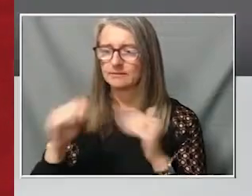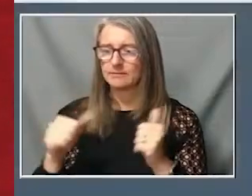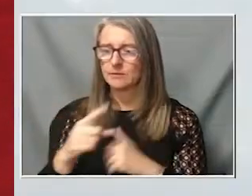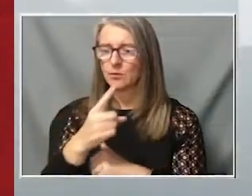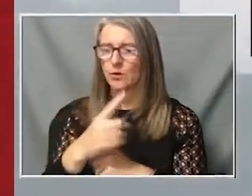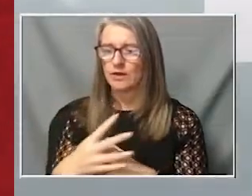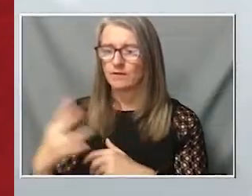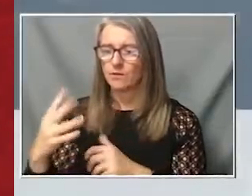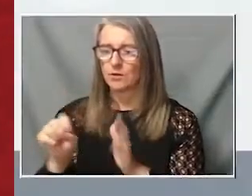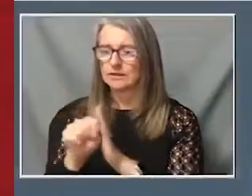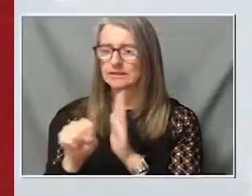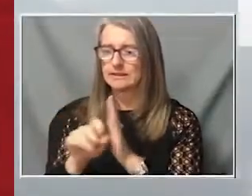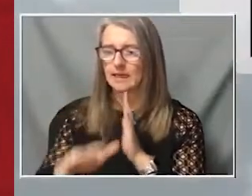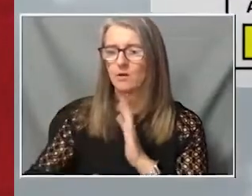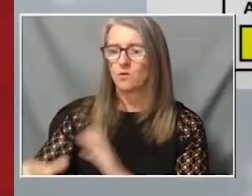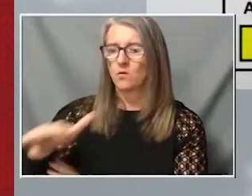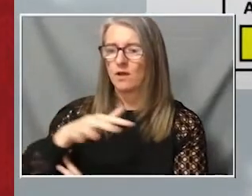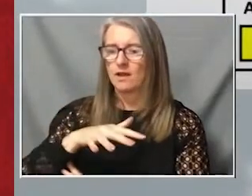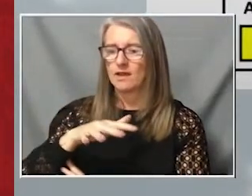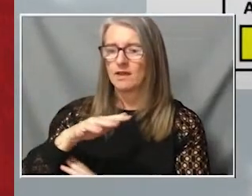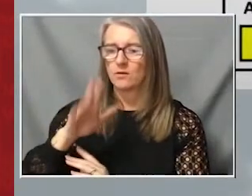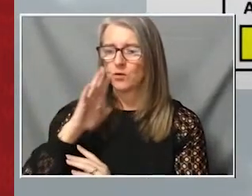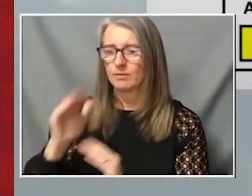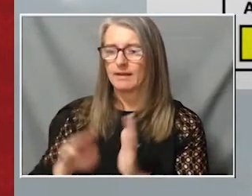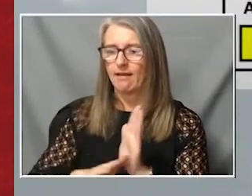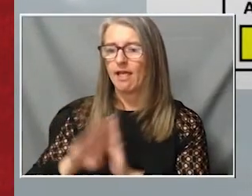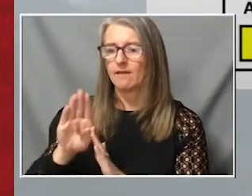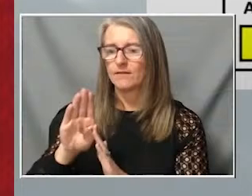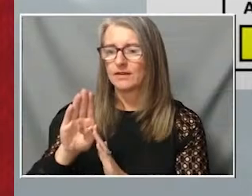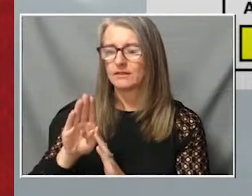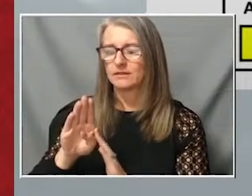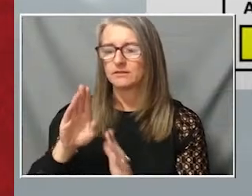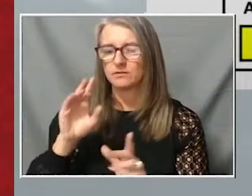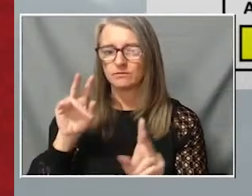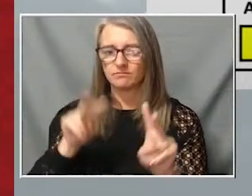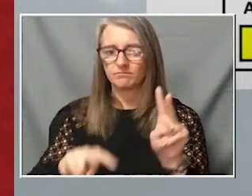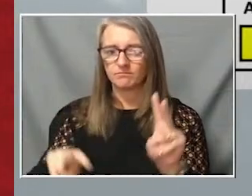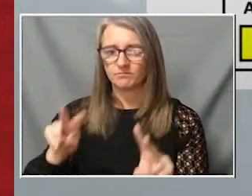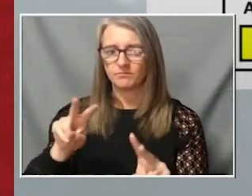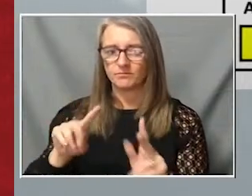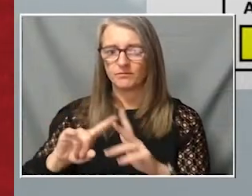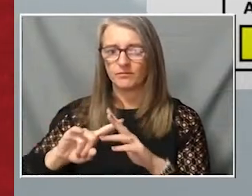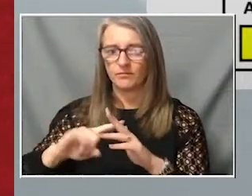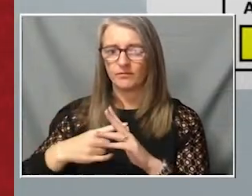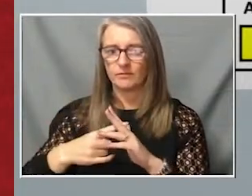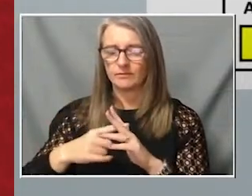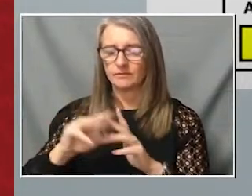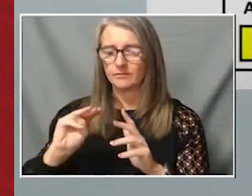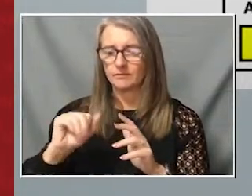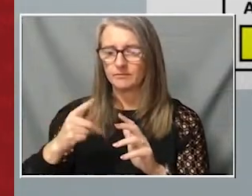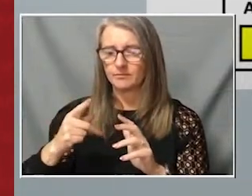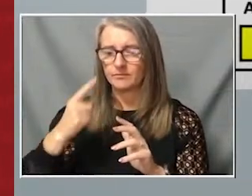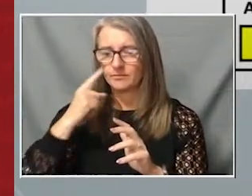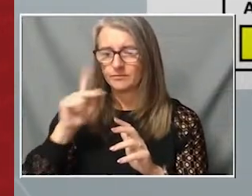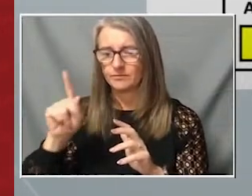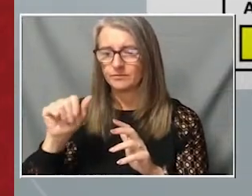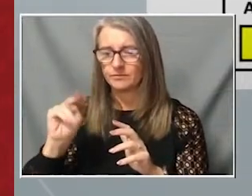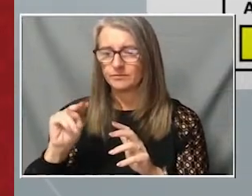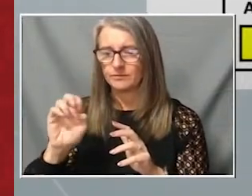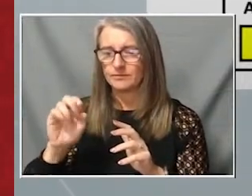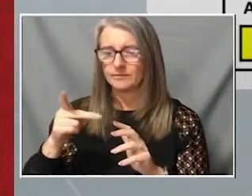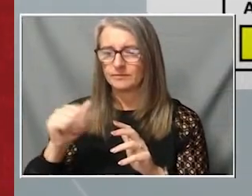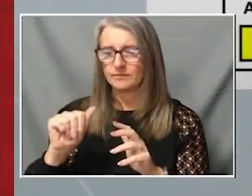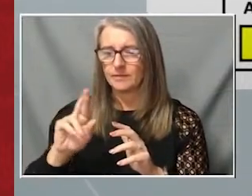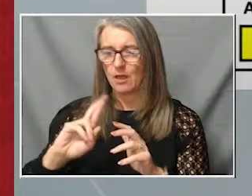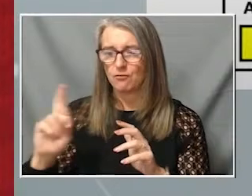4 statewide, would be elevated. What you're looking at here then is the original map for Kansas from EPA on